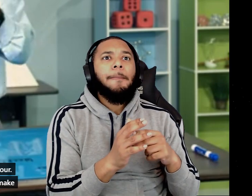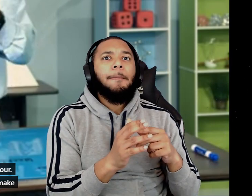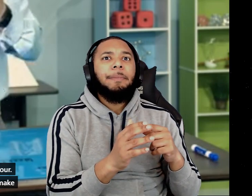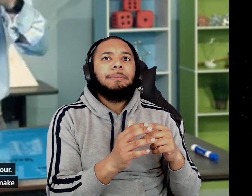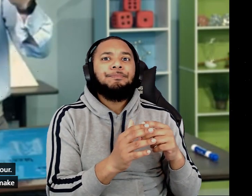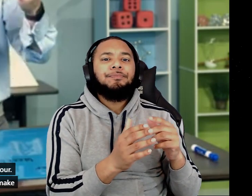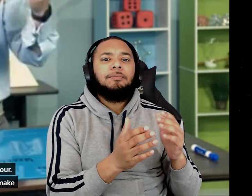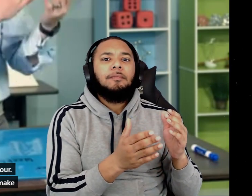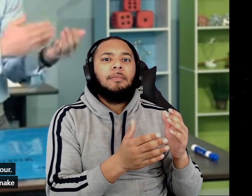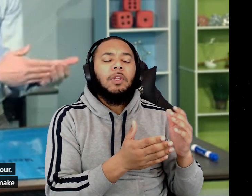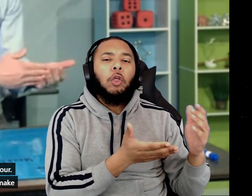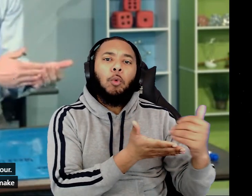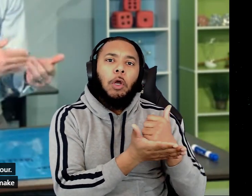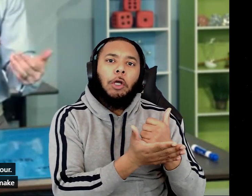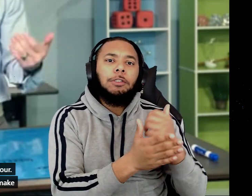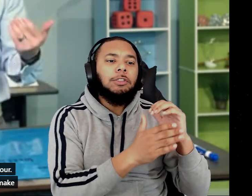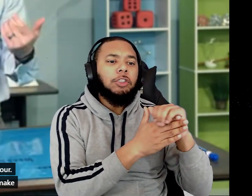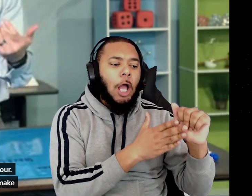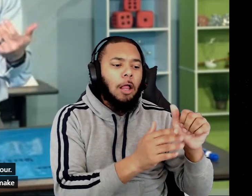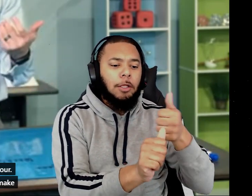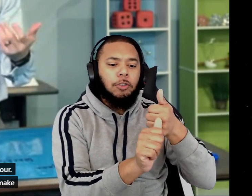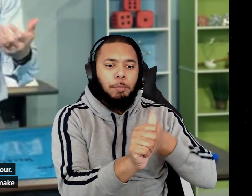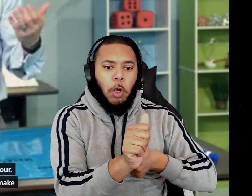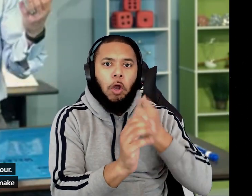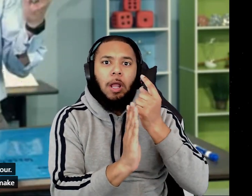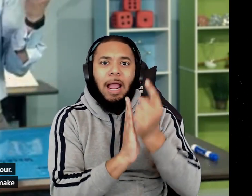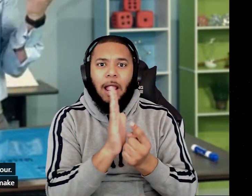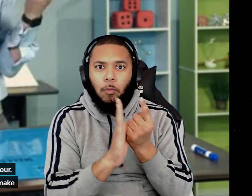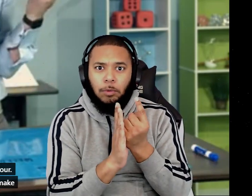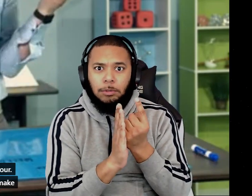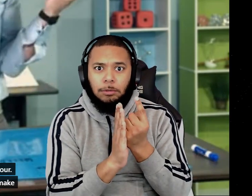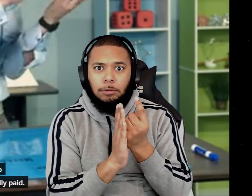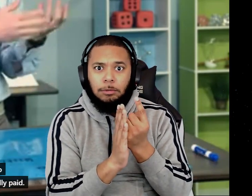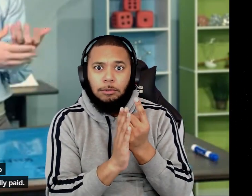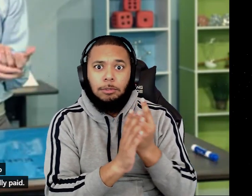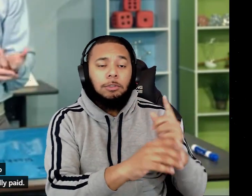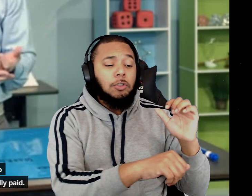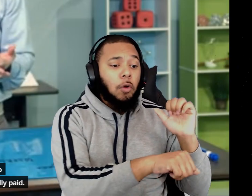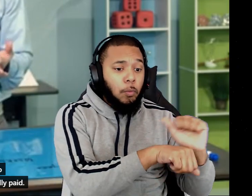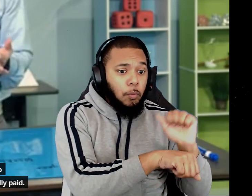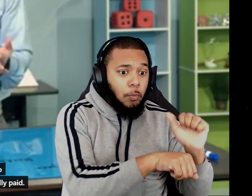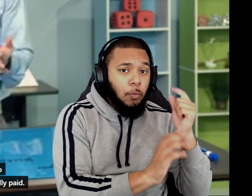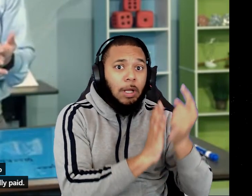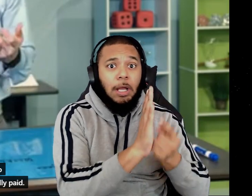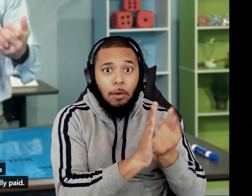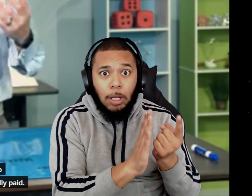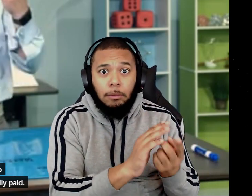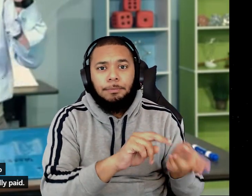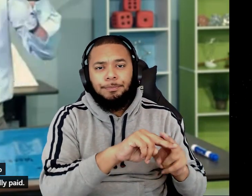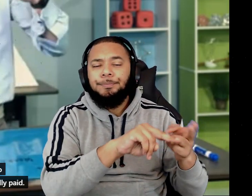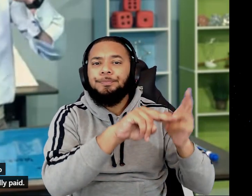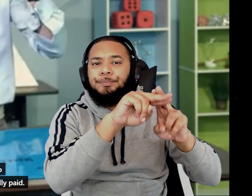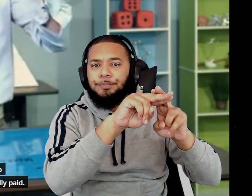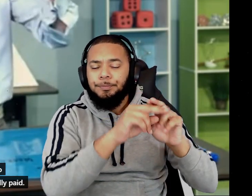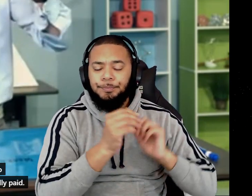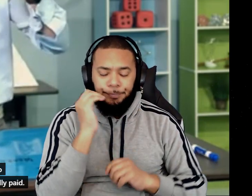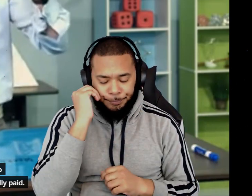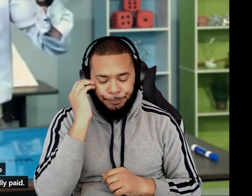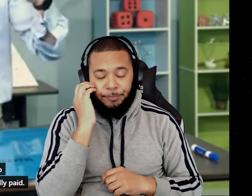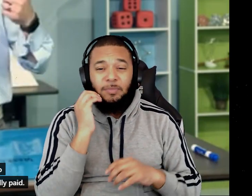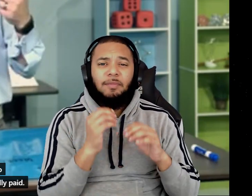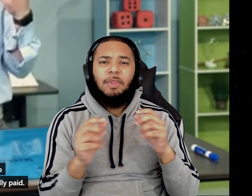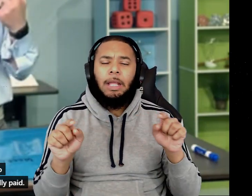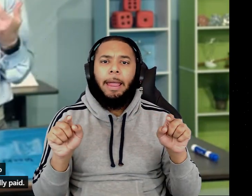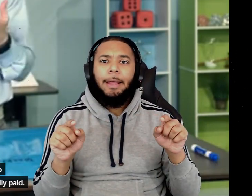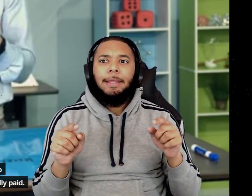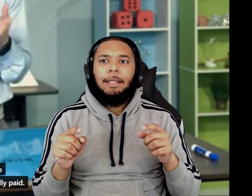of dollars per hour. So for every hour you work, you make more money. So that's the two different ways